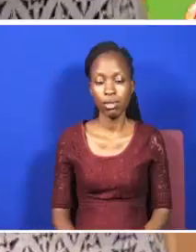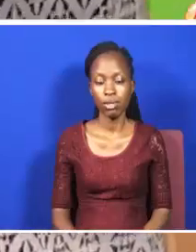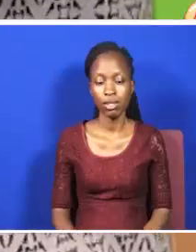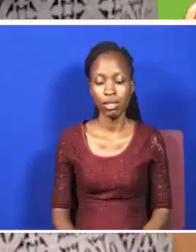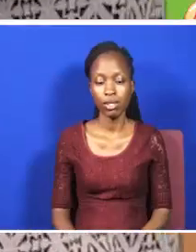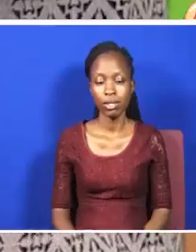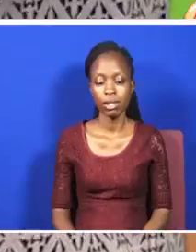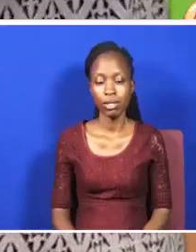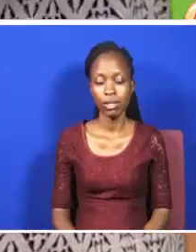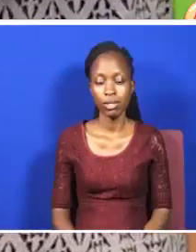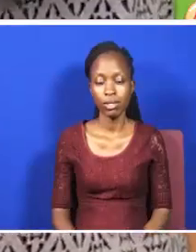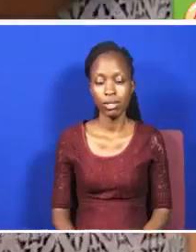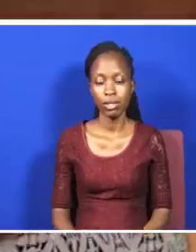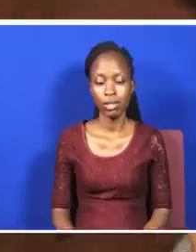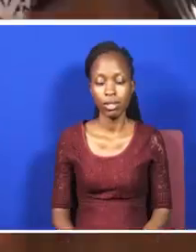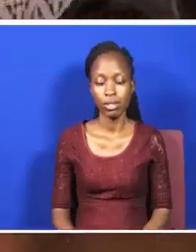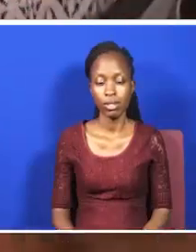Then we'll open up, we'll just